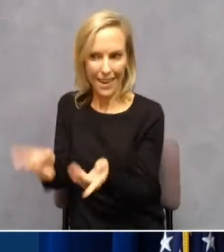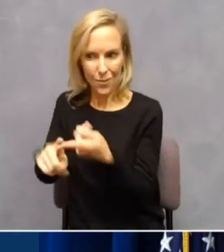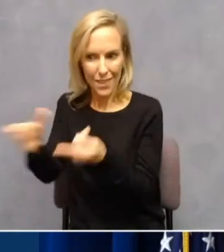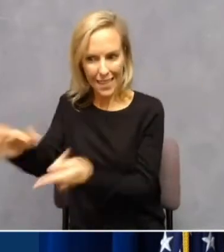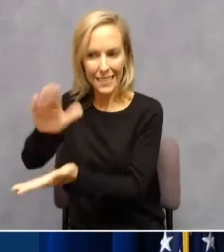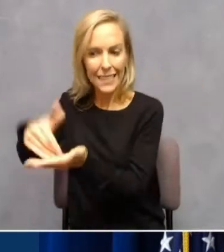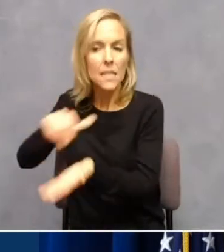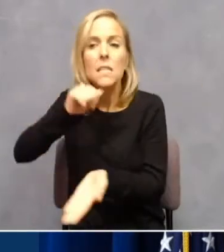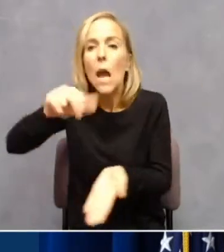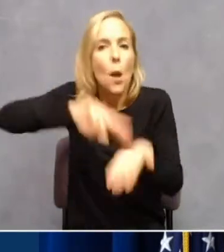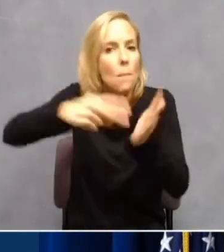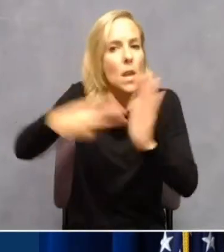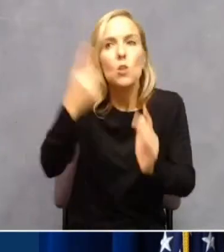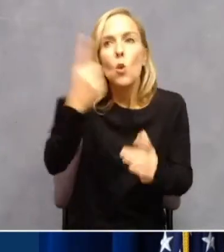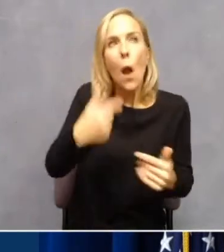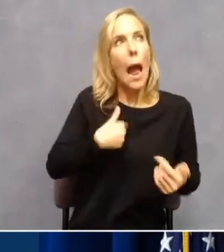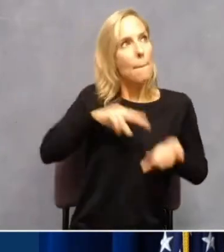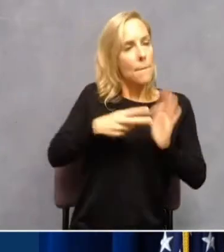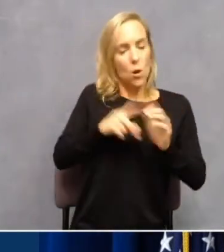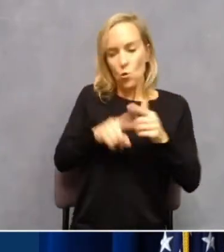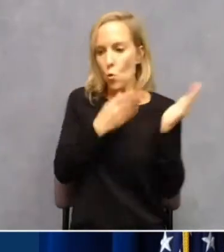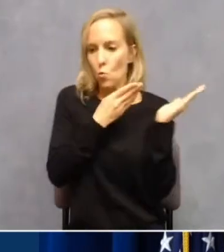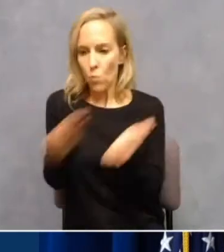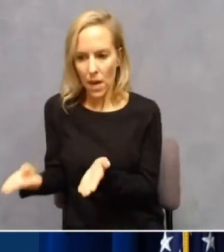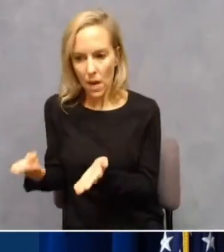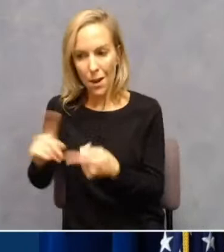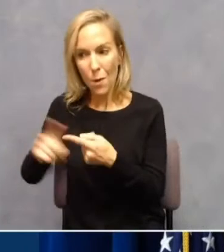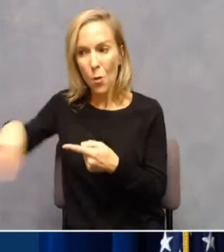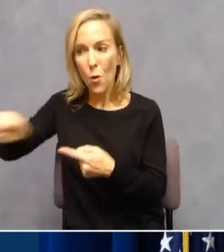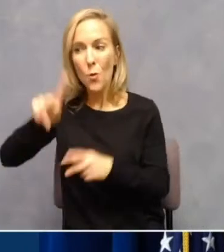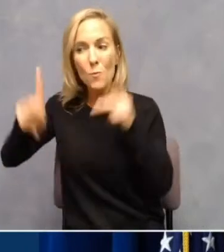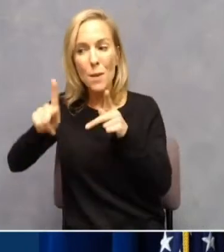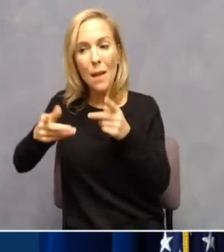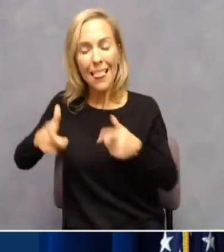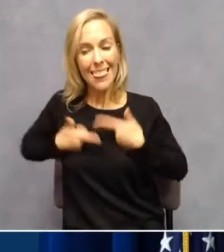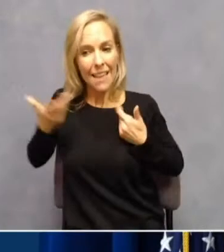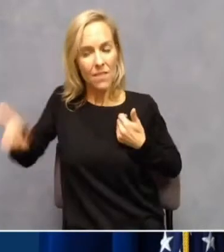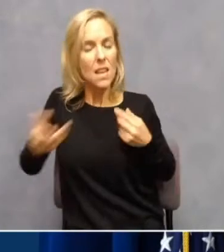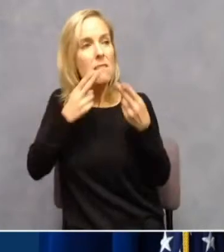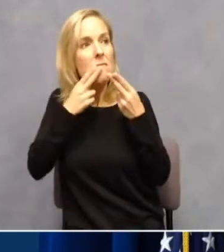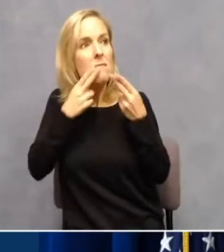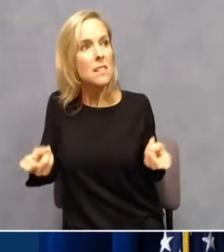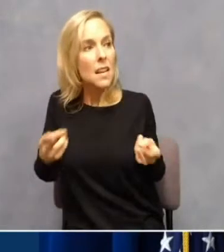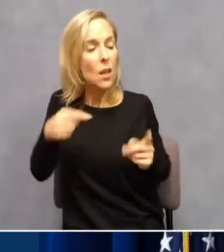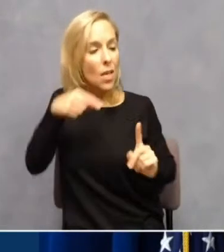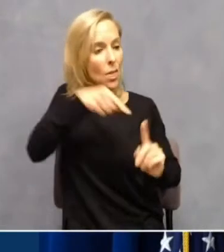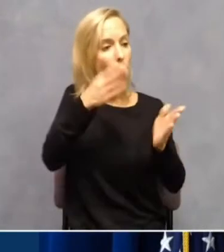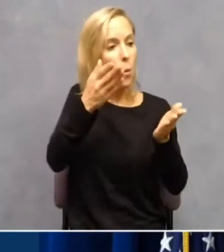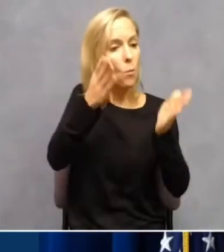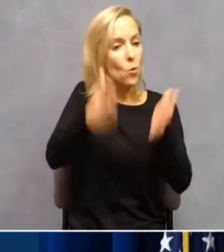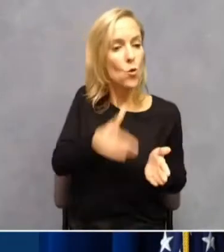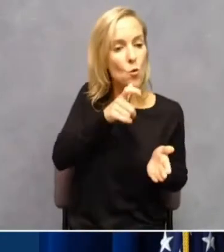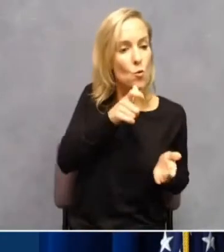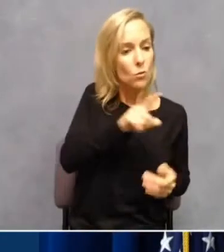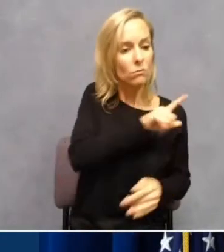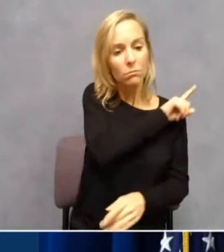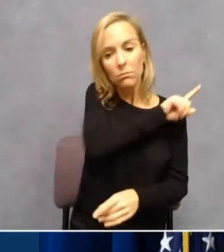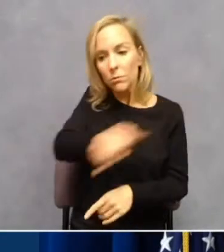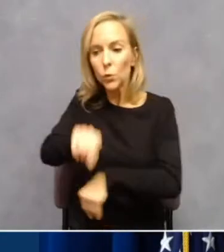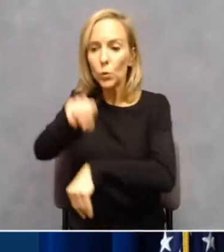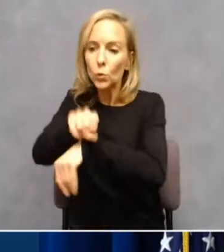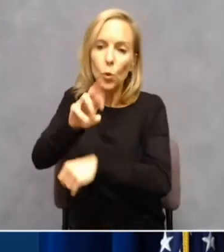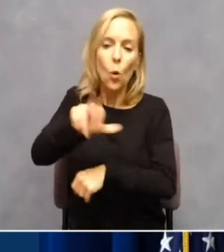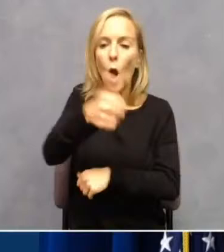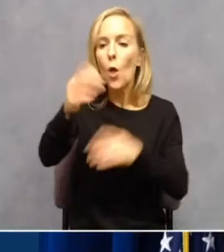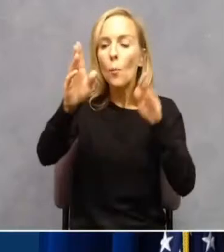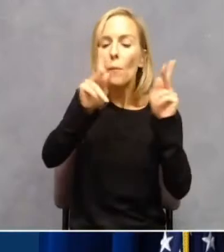Somebody spread it to them. And that person may or may not have intended to, but you can track that back, and it's decisions